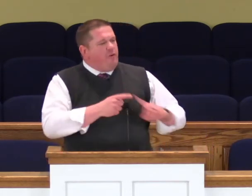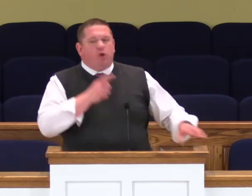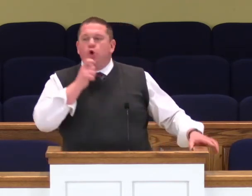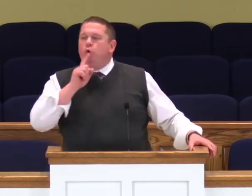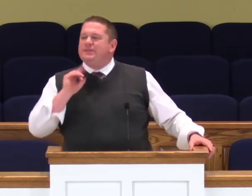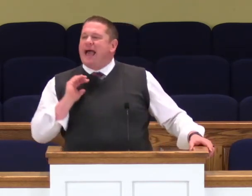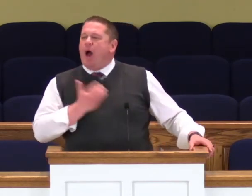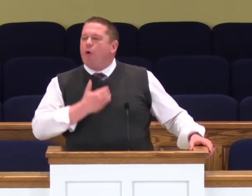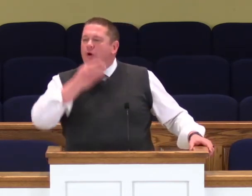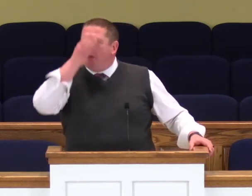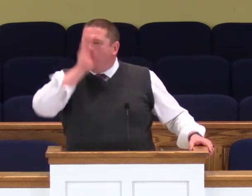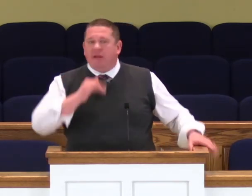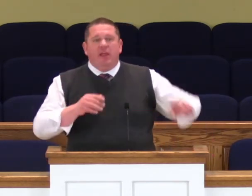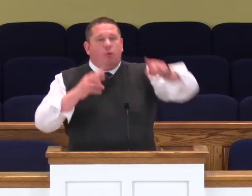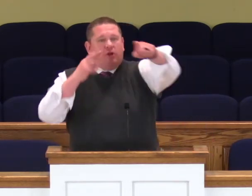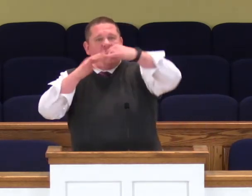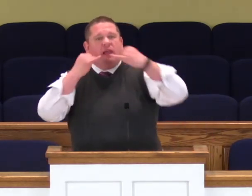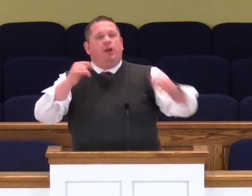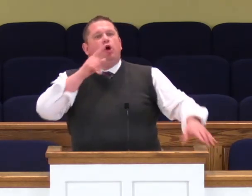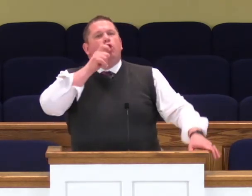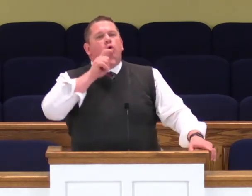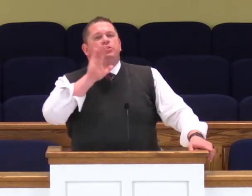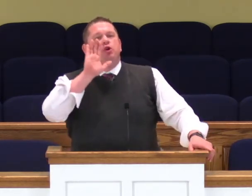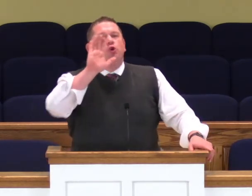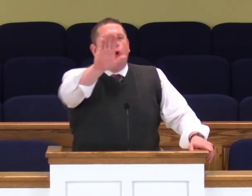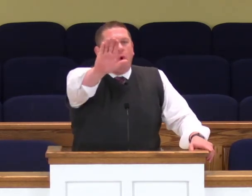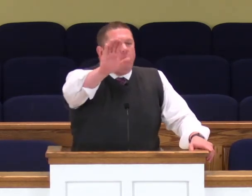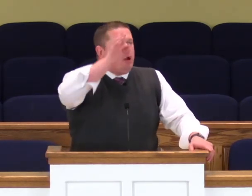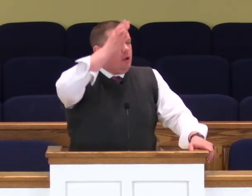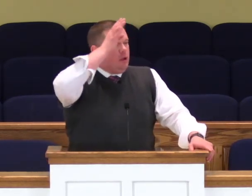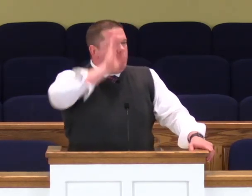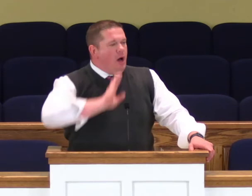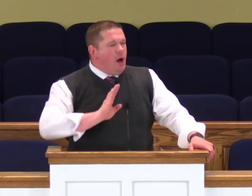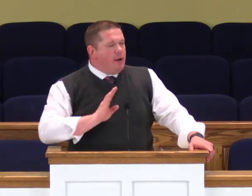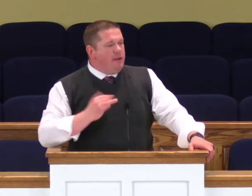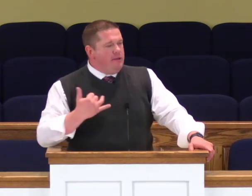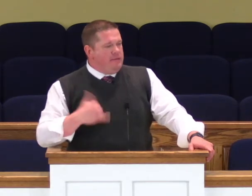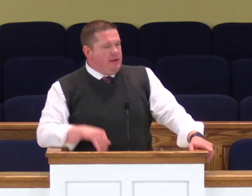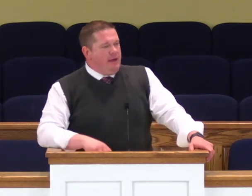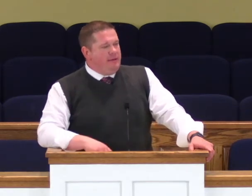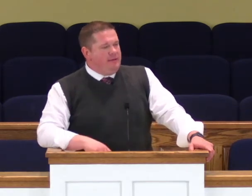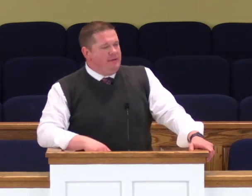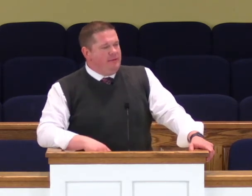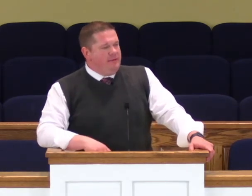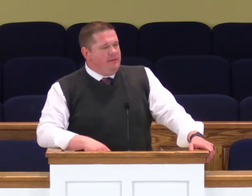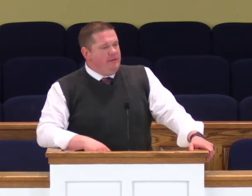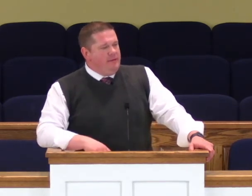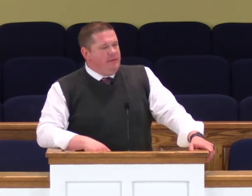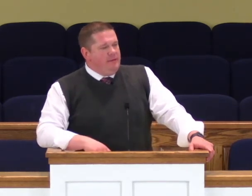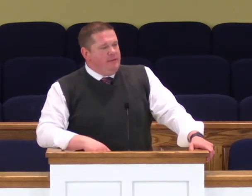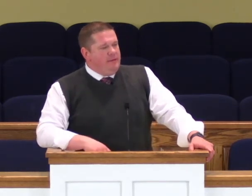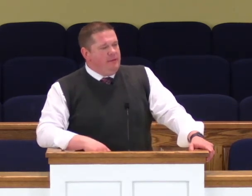Gentile friend, who is our God tonight? Watching online, who is your God tonight?